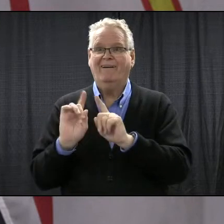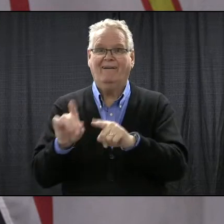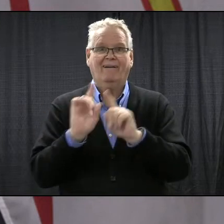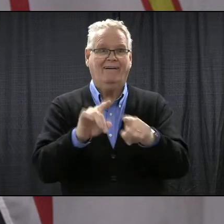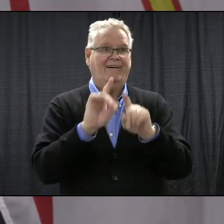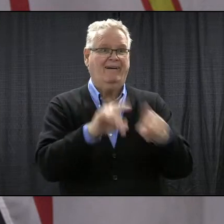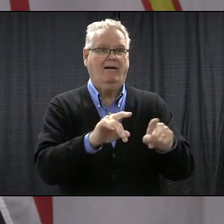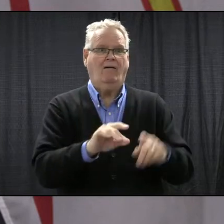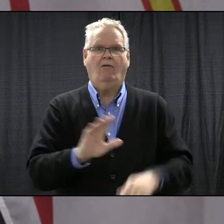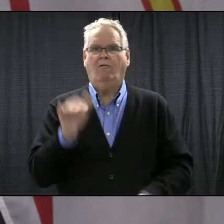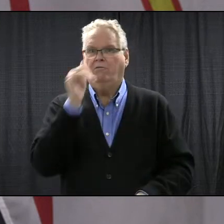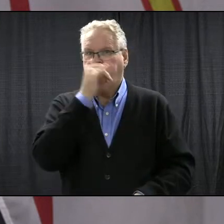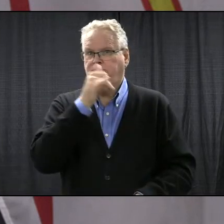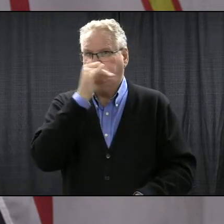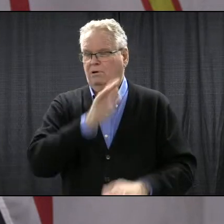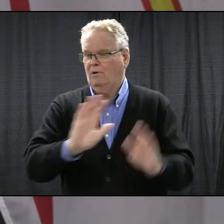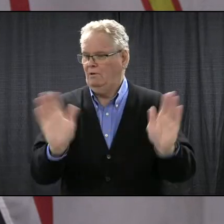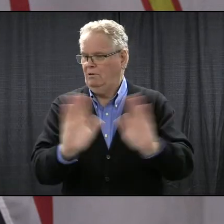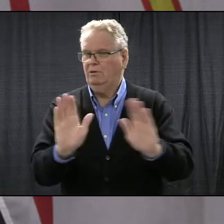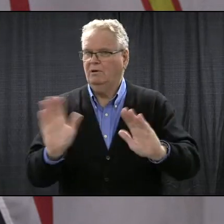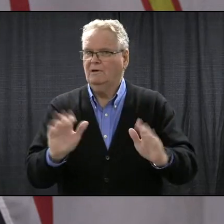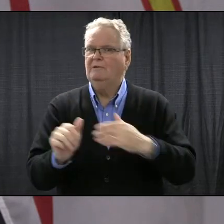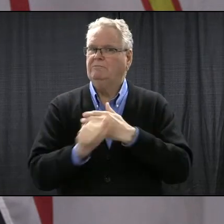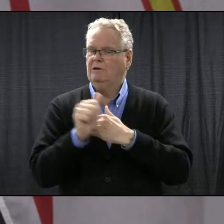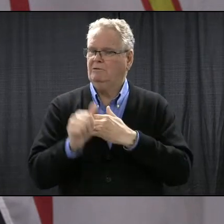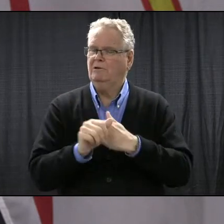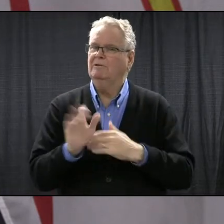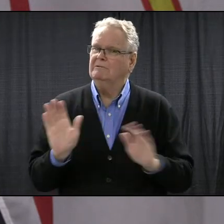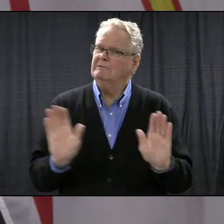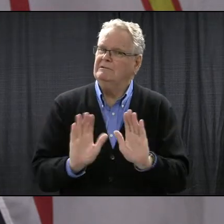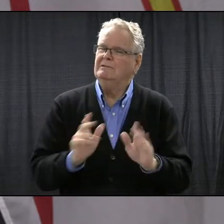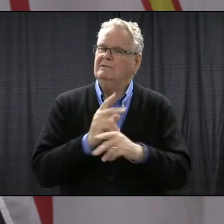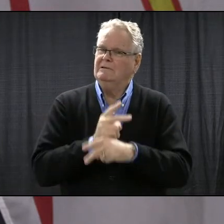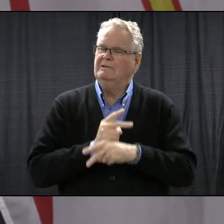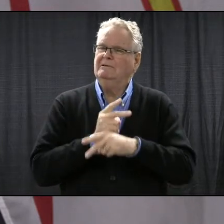to maintain some level of